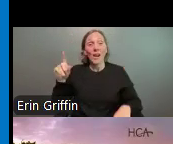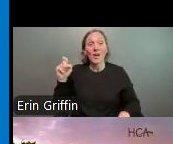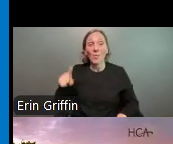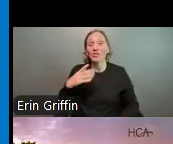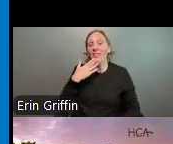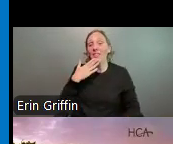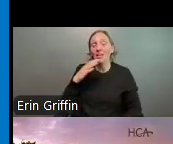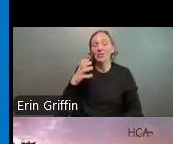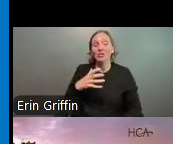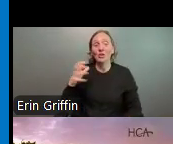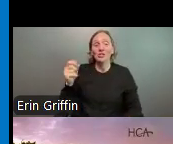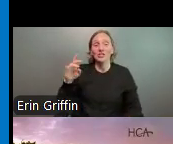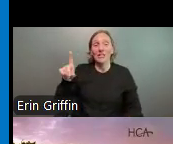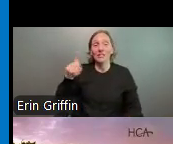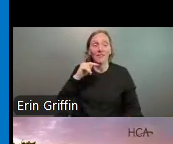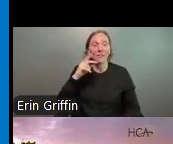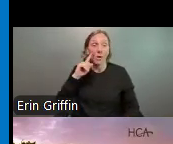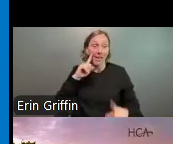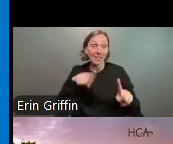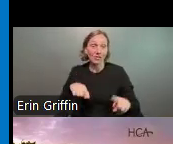for fielding that.